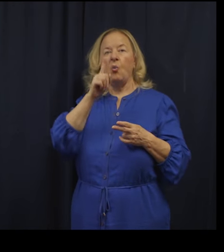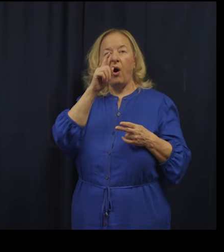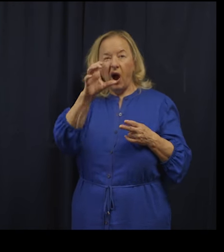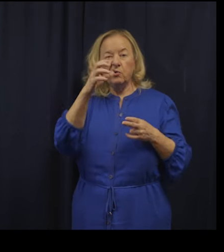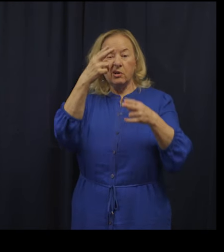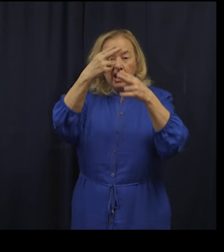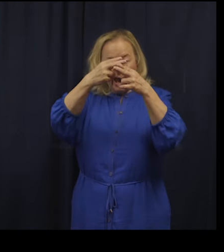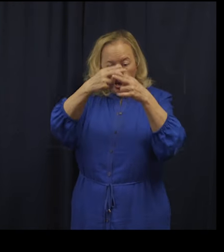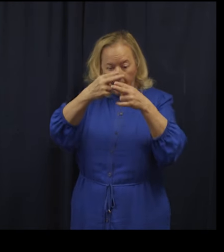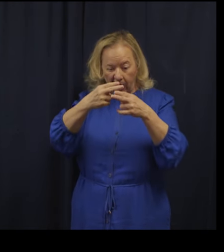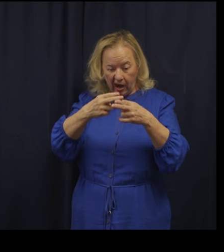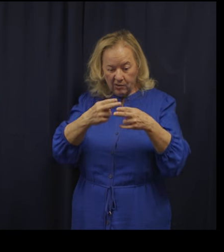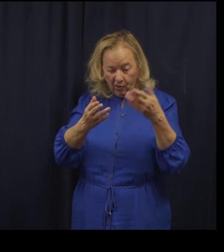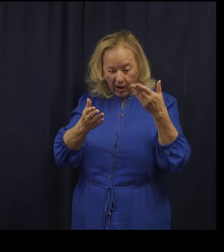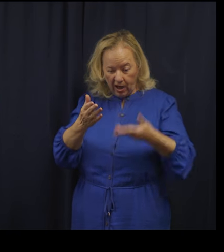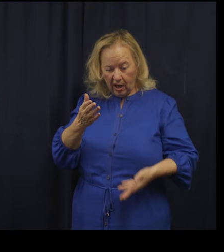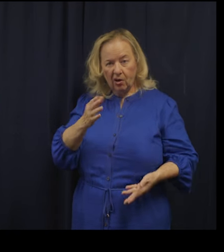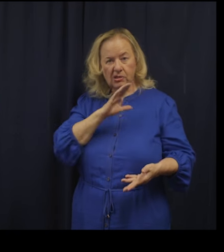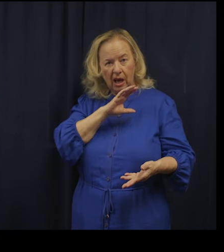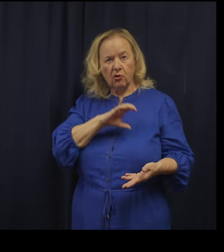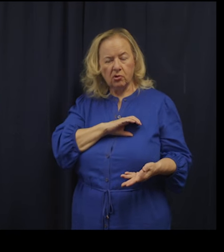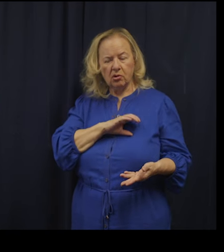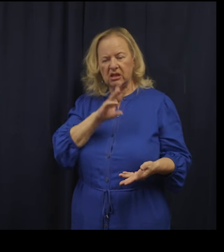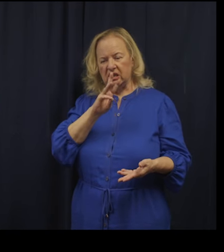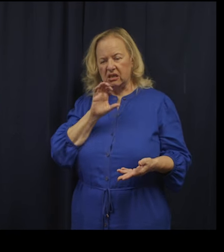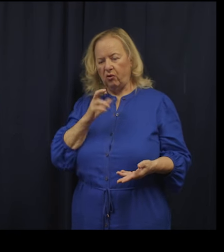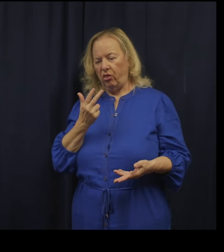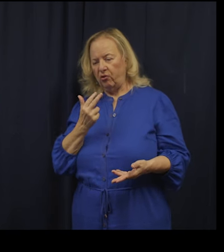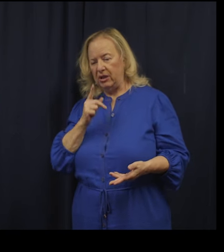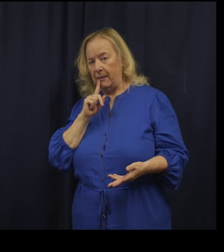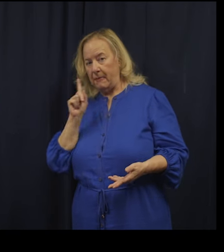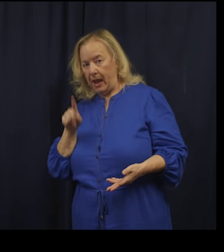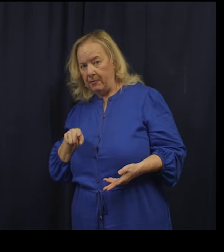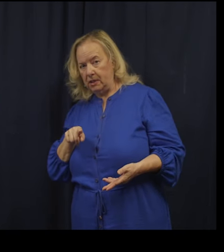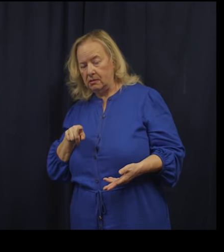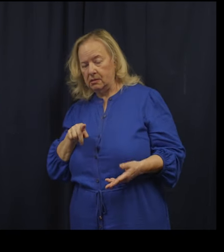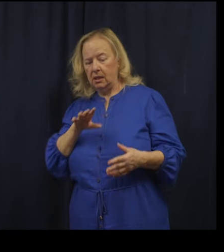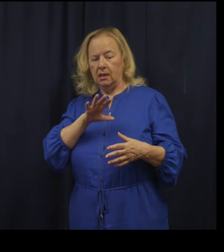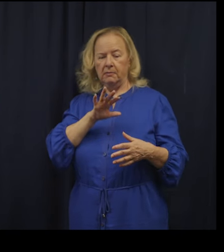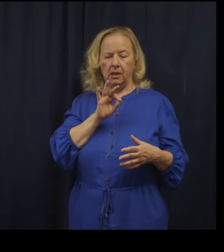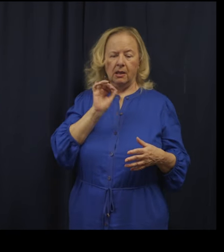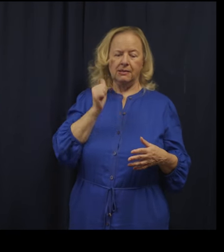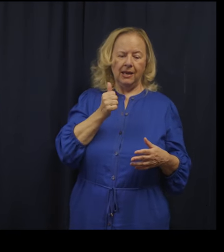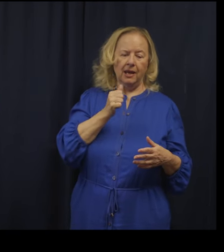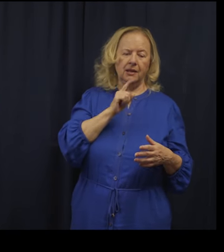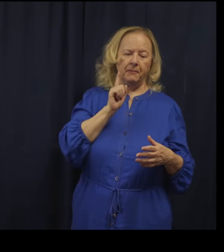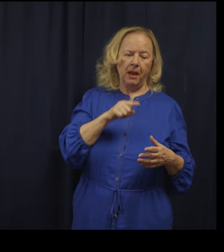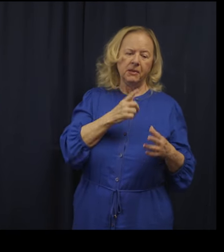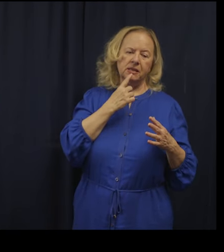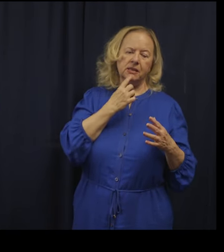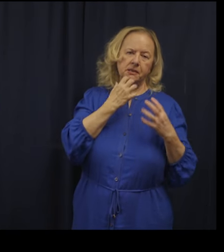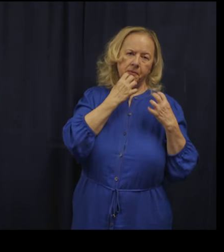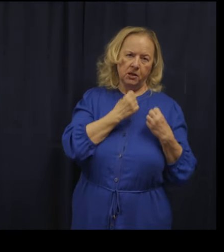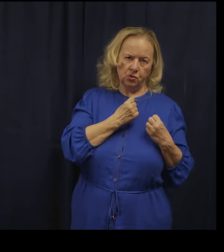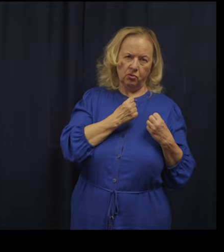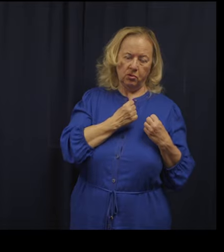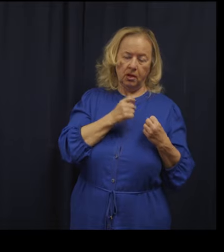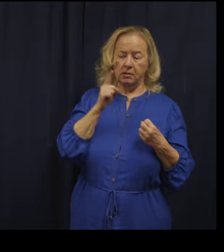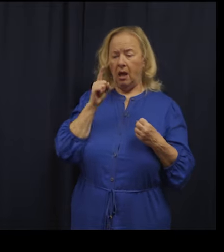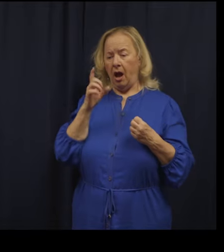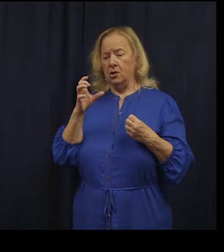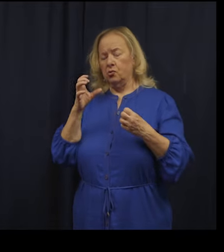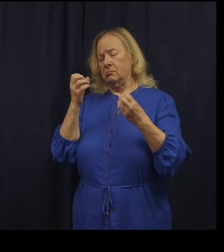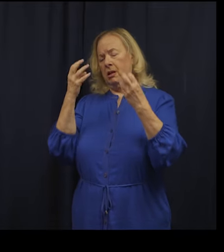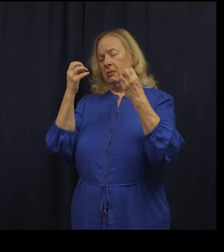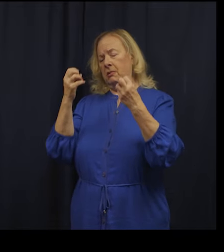100 names of God. But just like there's 613 commandments, he chose 10 commandments that were special. He has hundreds